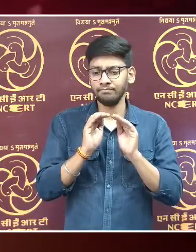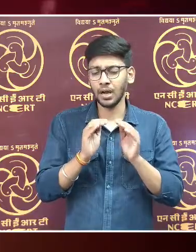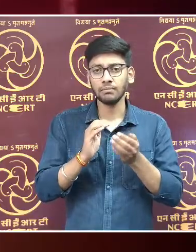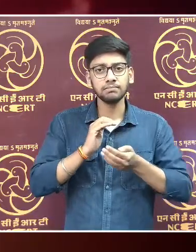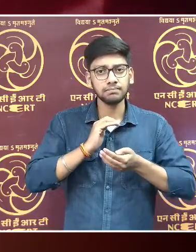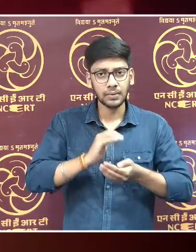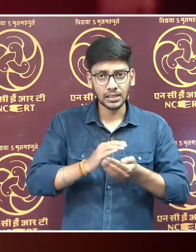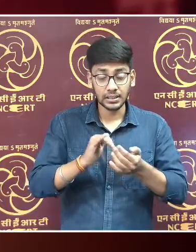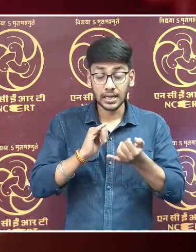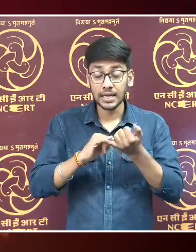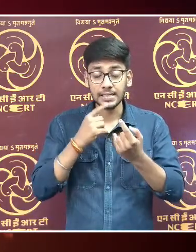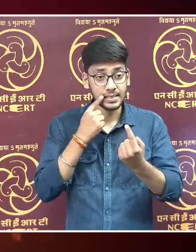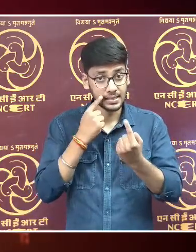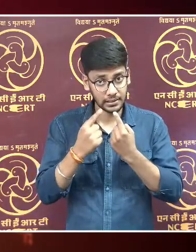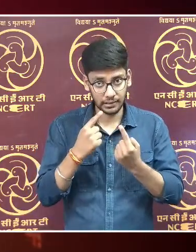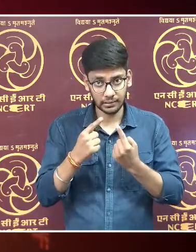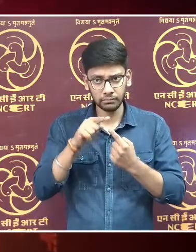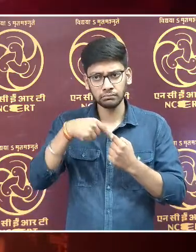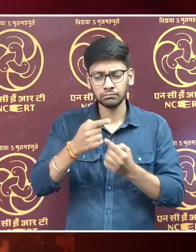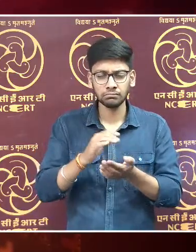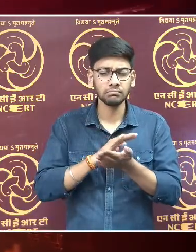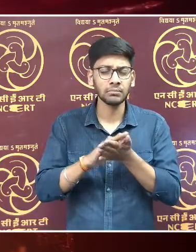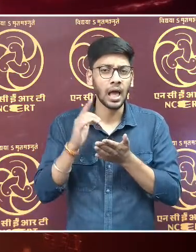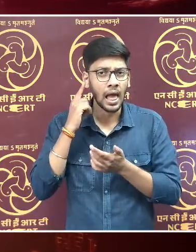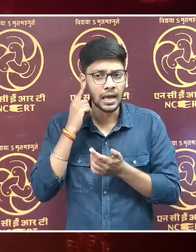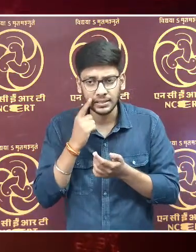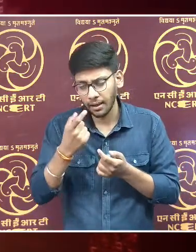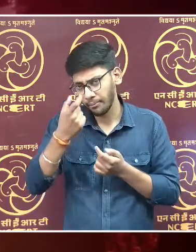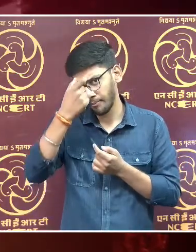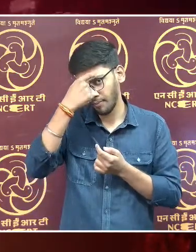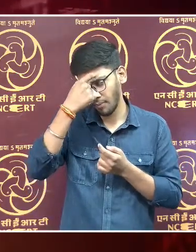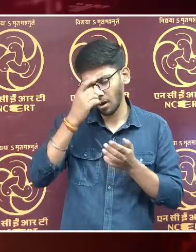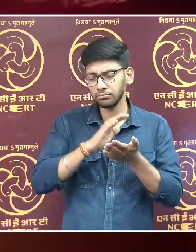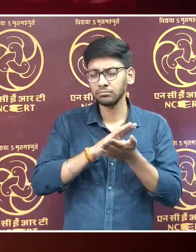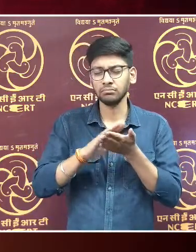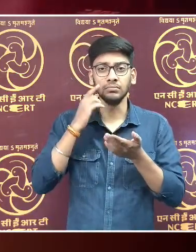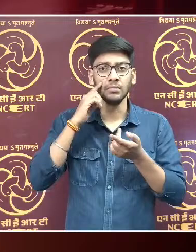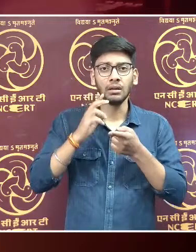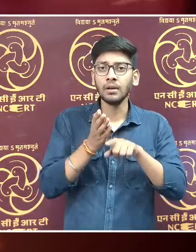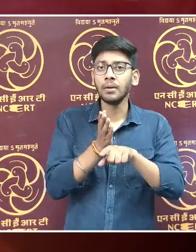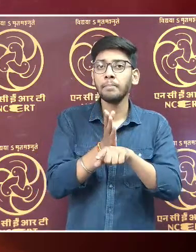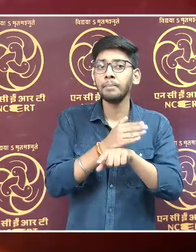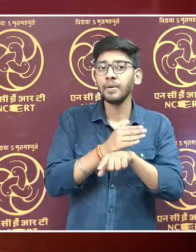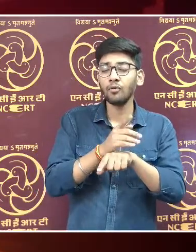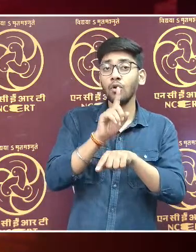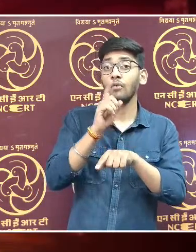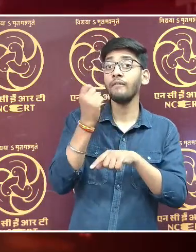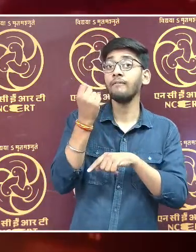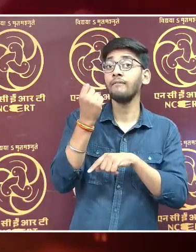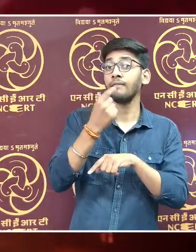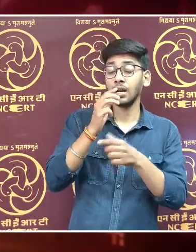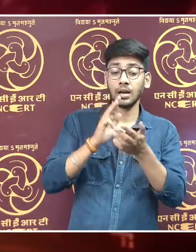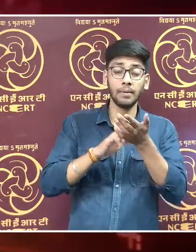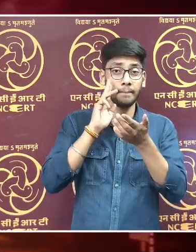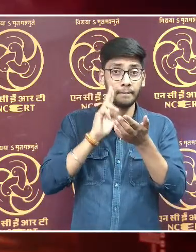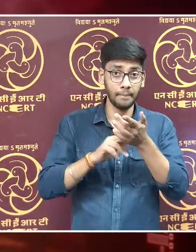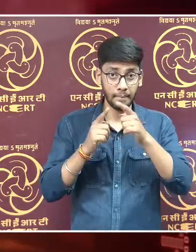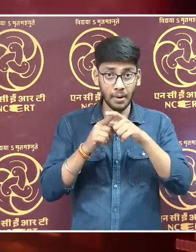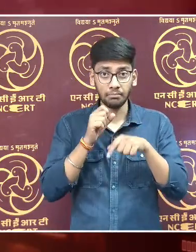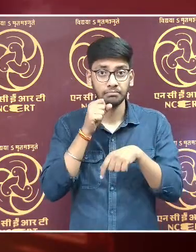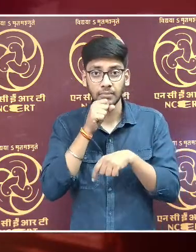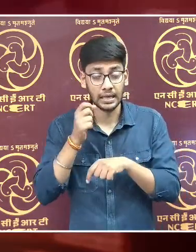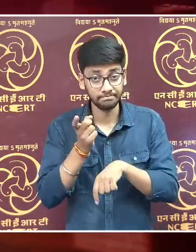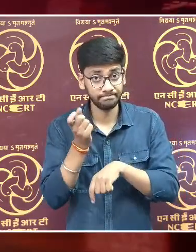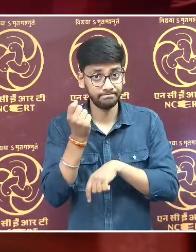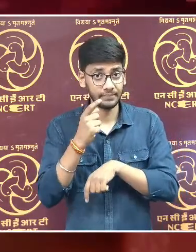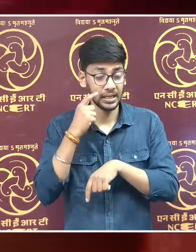screened for any hearing related issues, high risk register, before 1 month of age. Though we